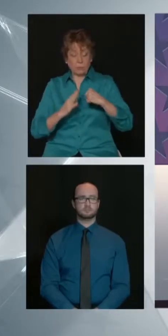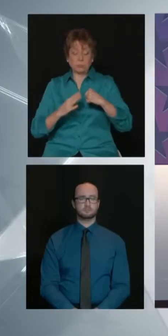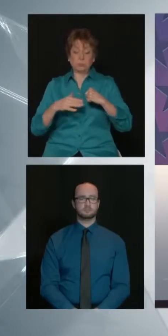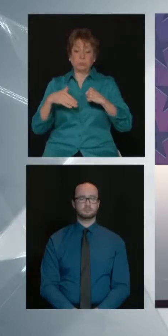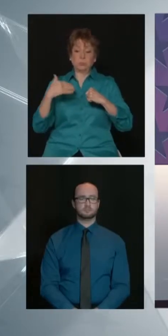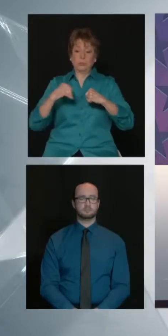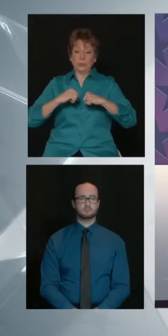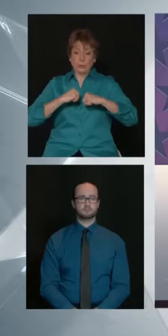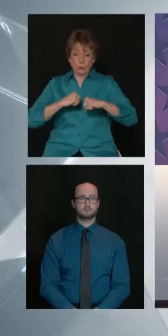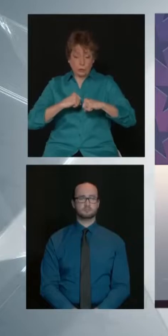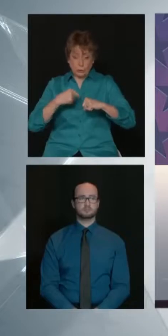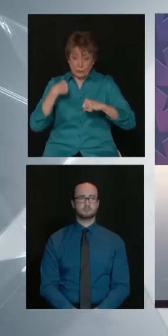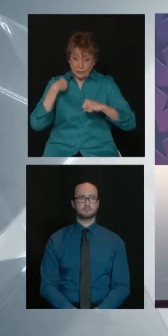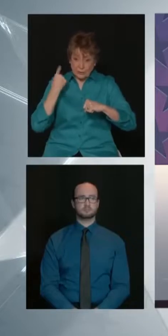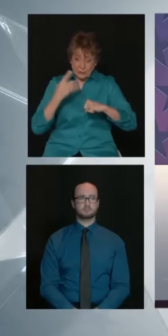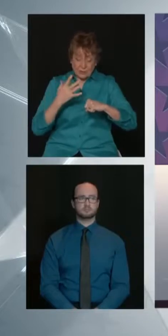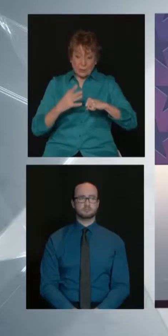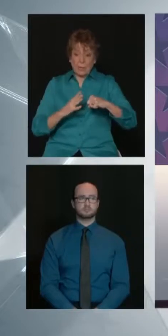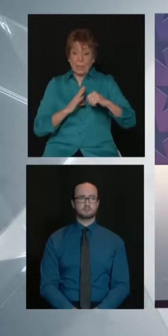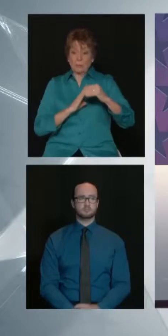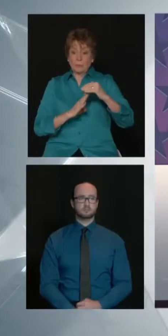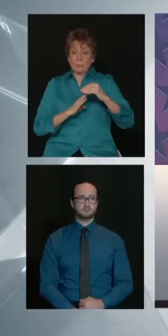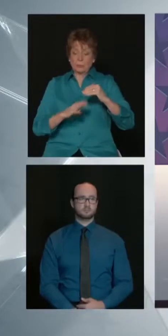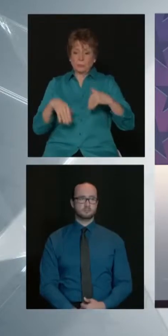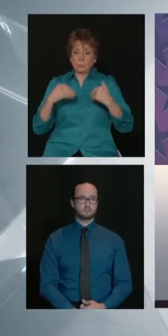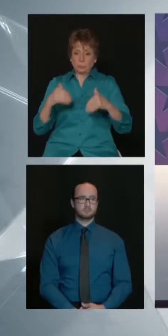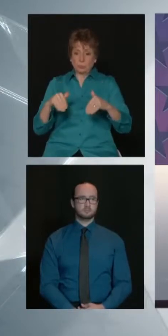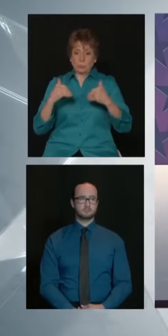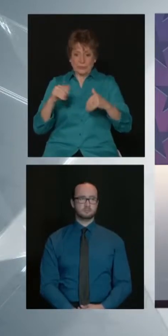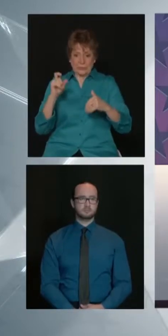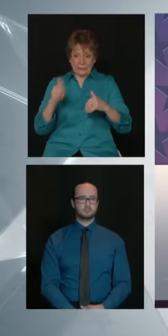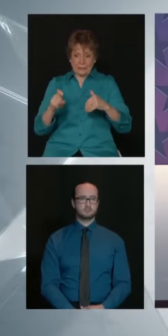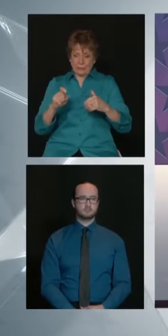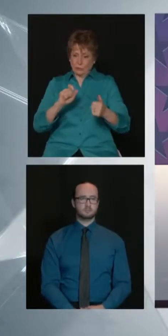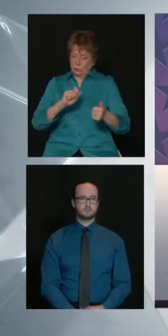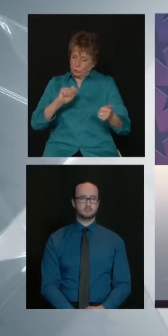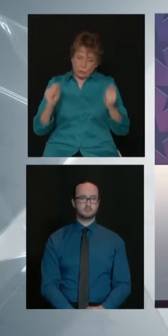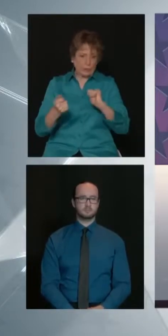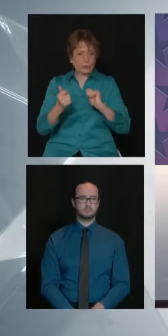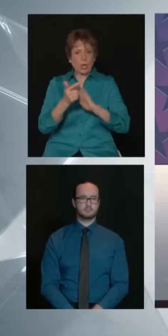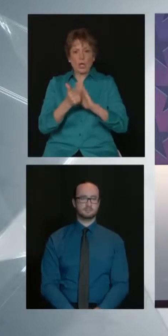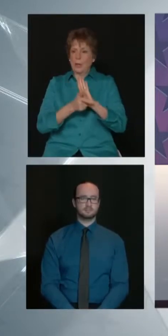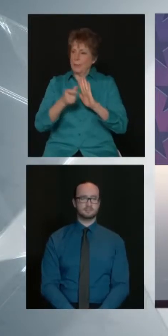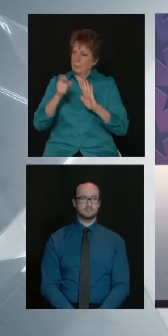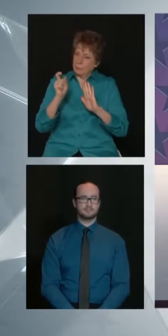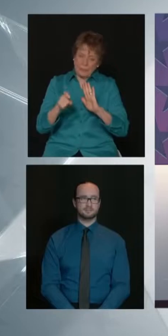need comprehensive immigration reform. We have